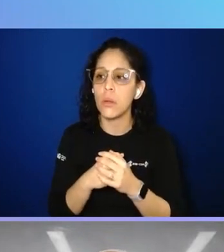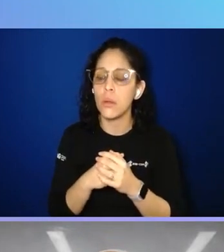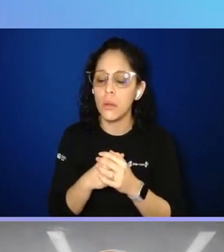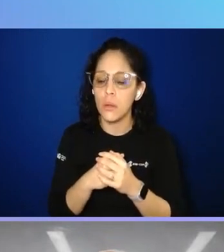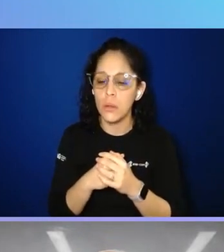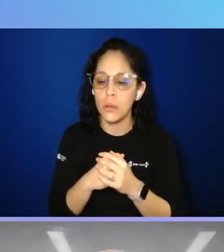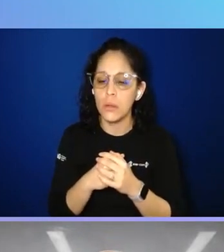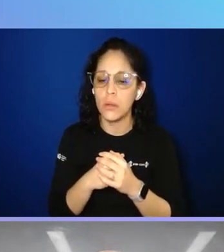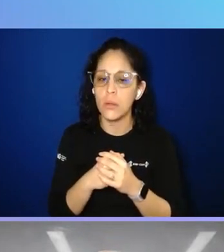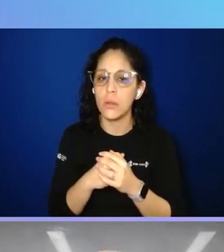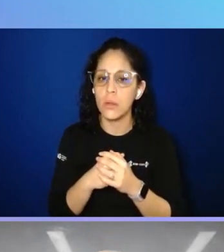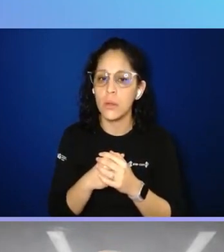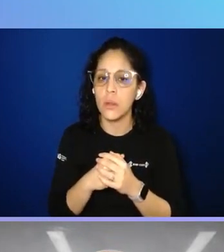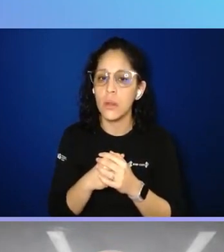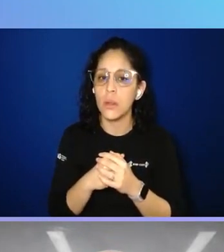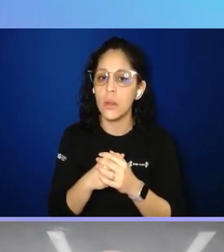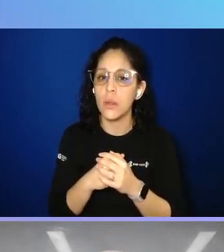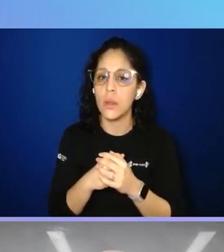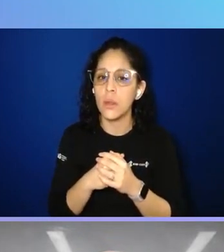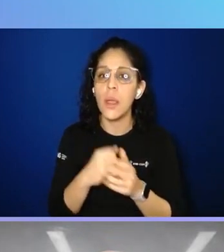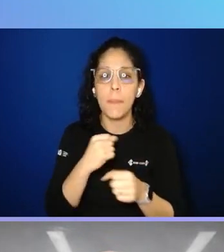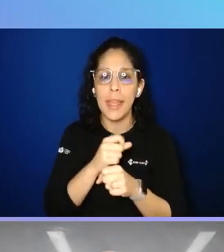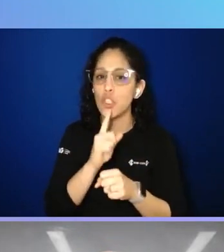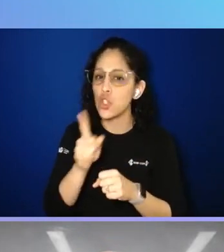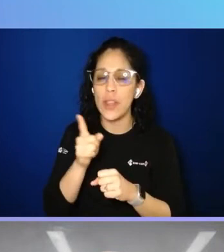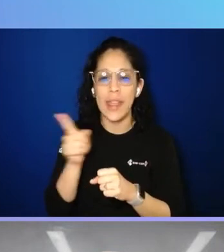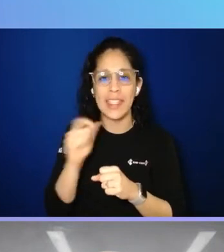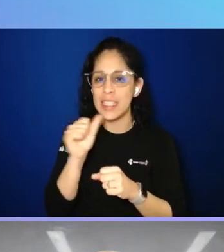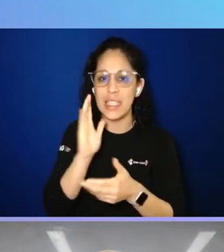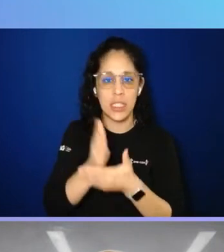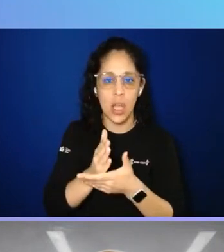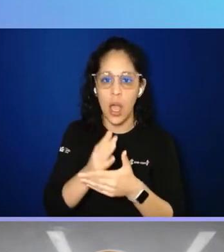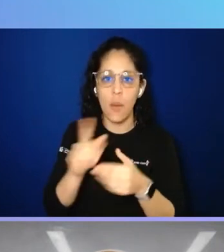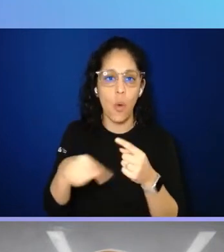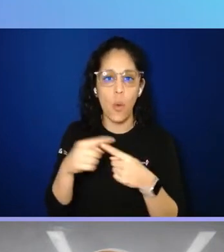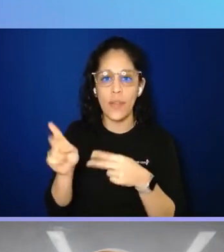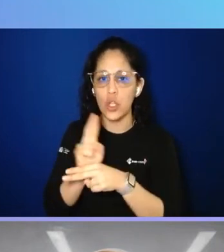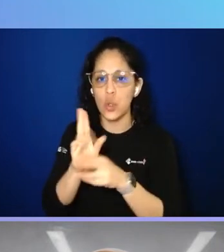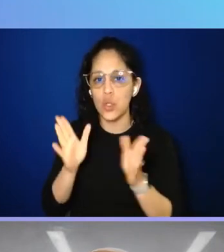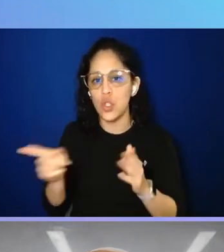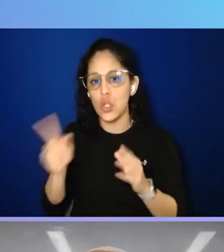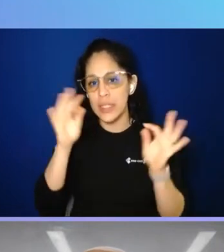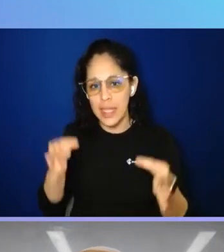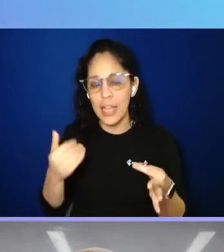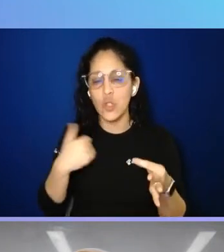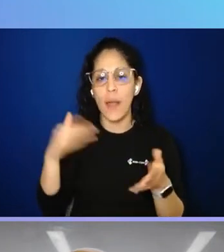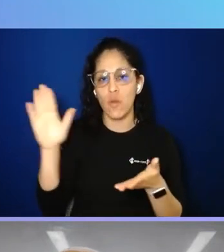the animations doesn't like stop when the user decides to have reduced motion.